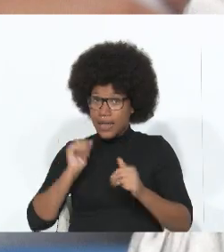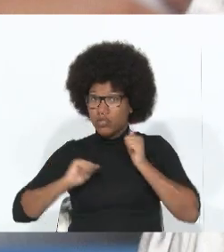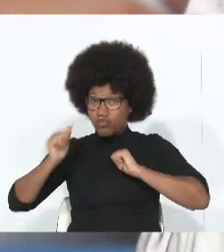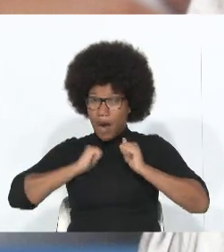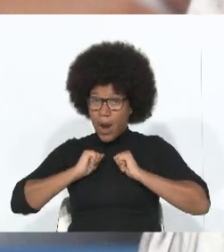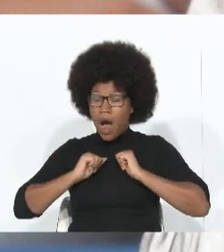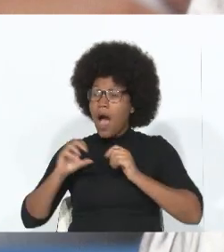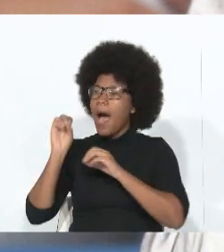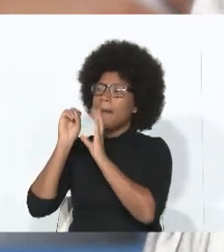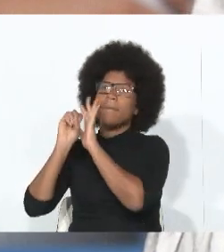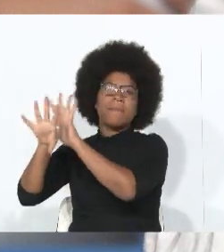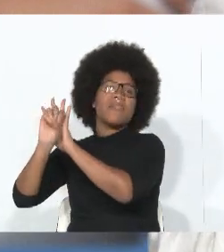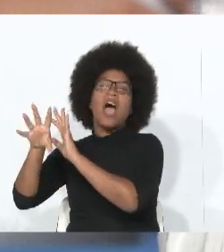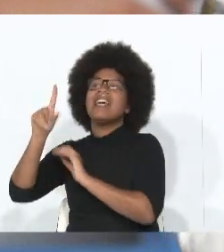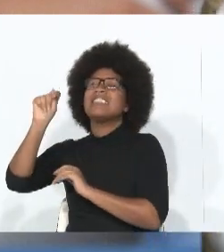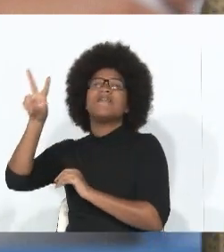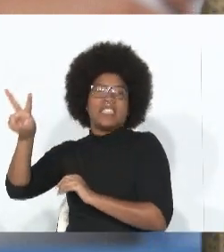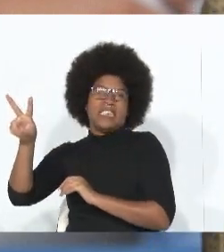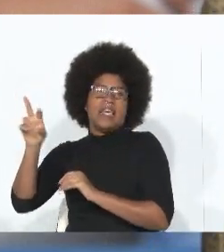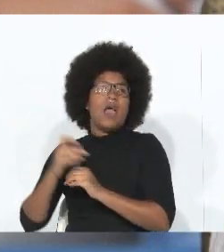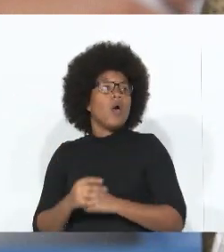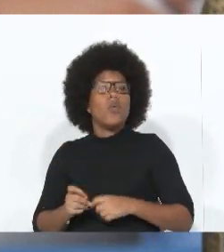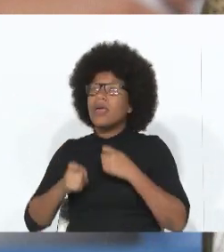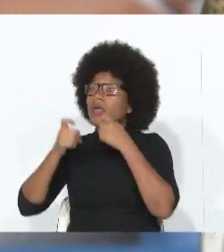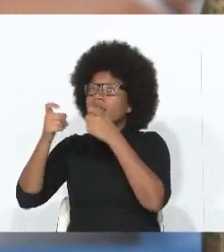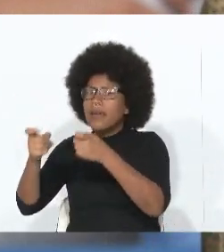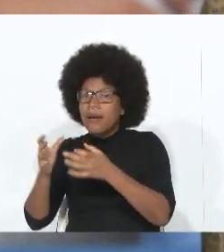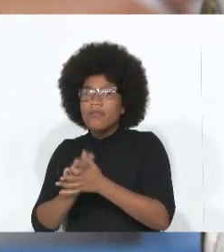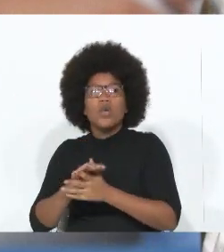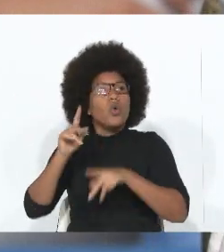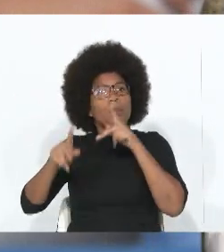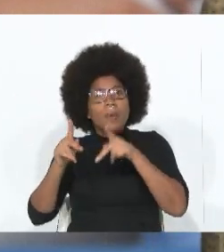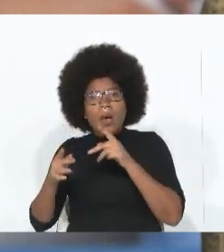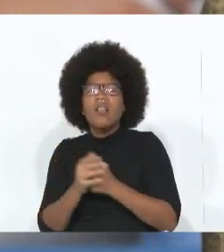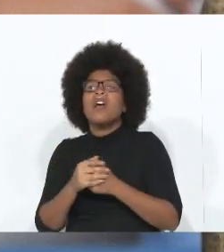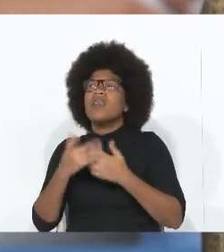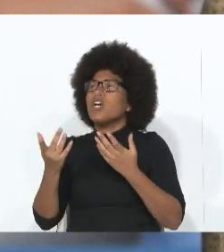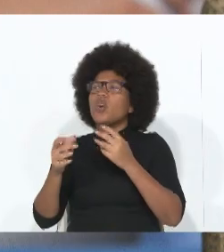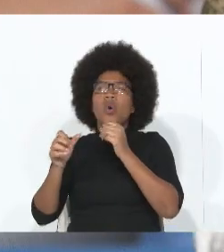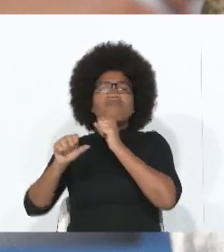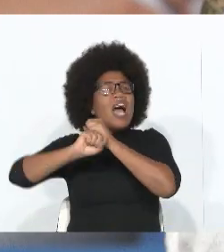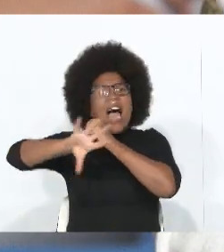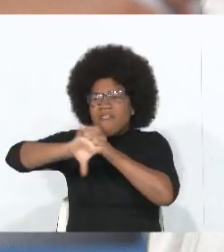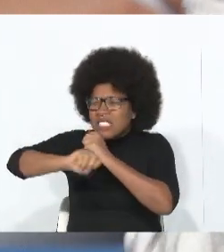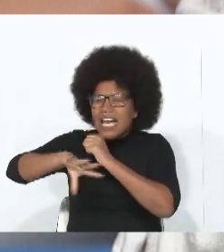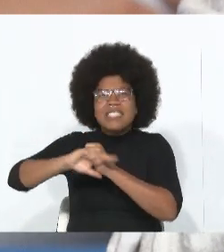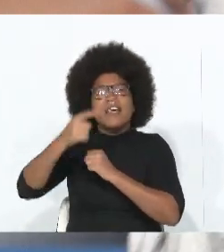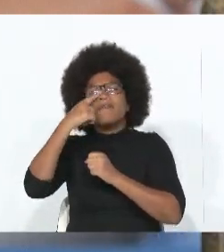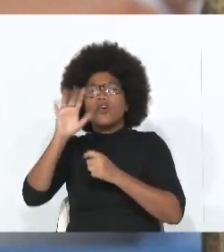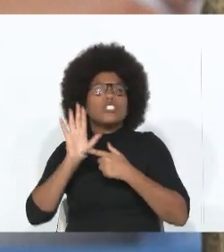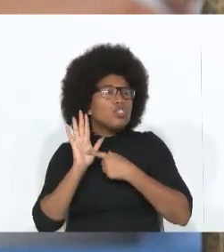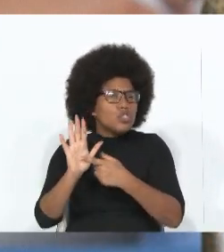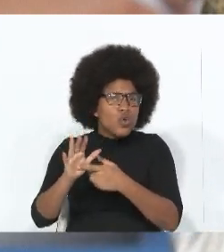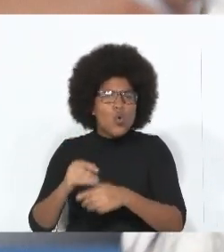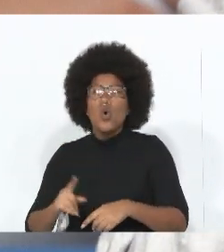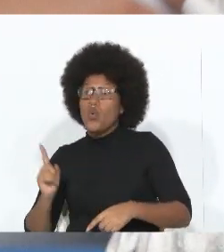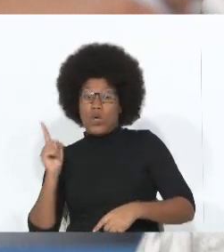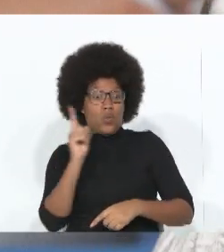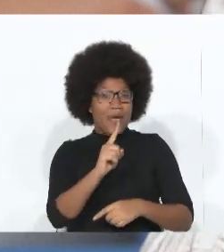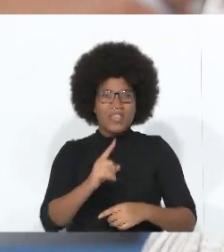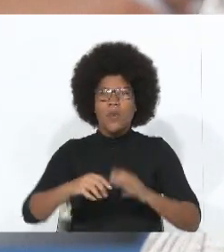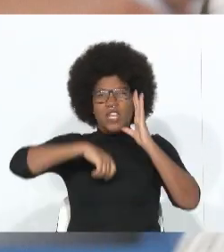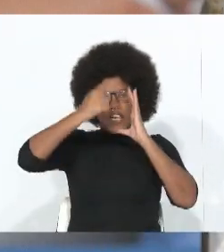nice because we gave the producer advertising to help the show as best as it could have. We went there with the cameras, we